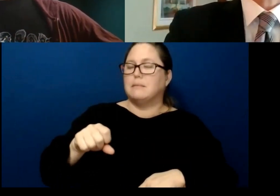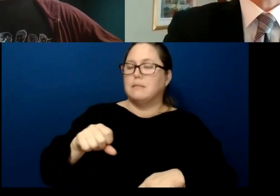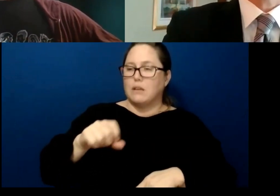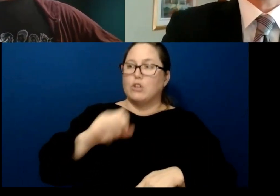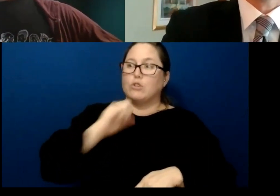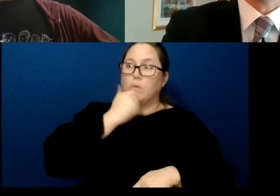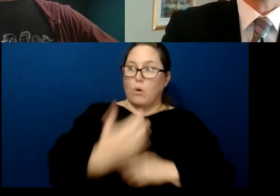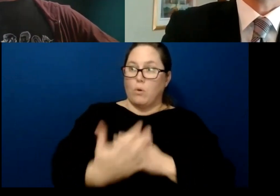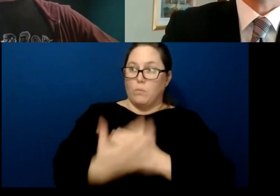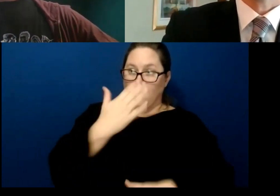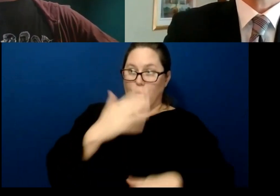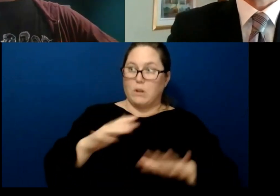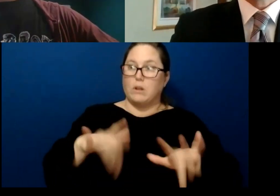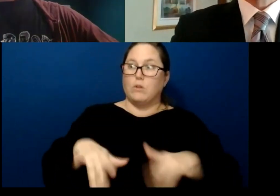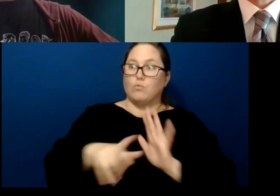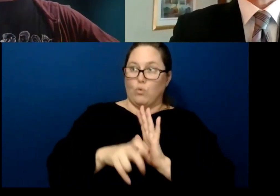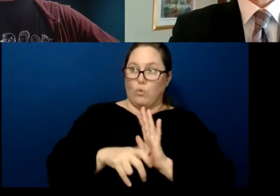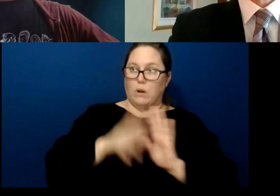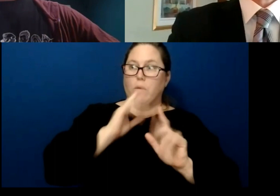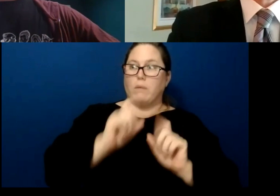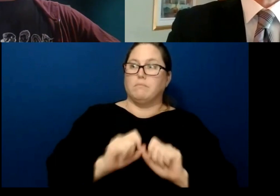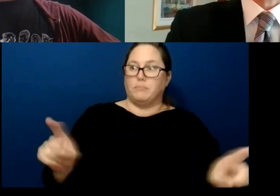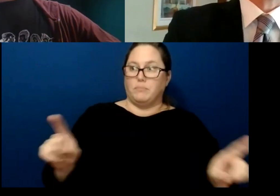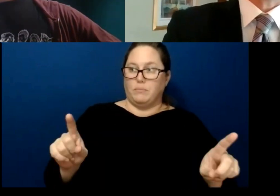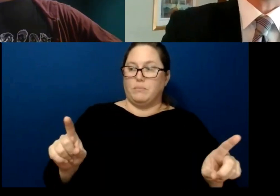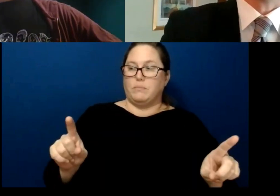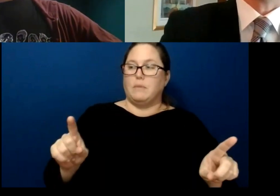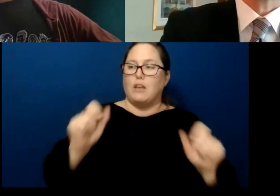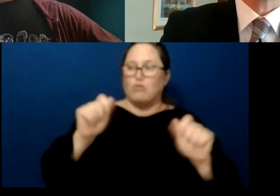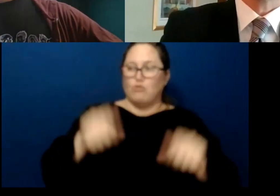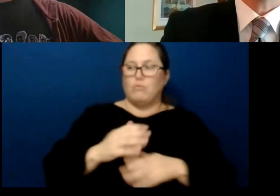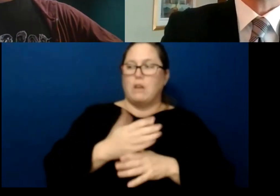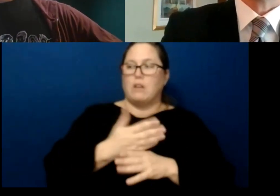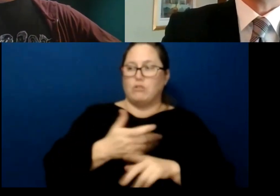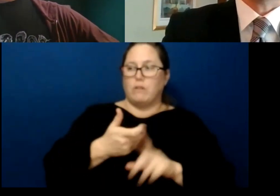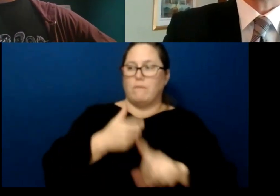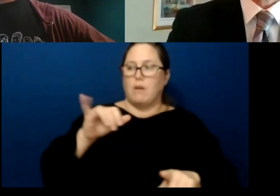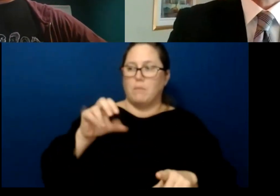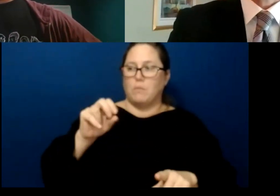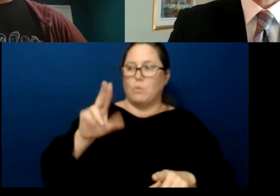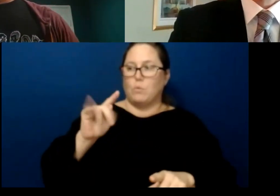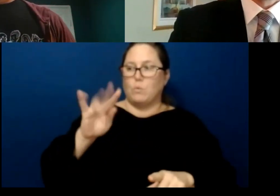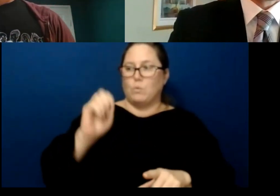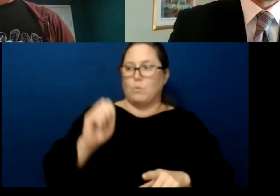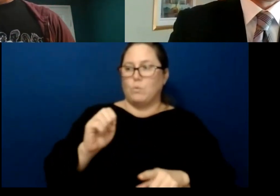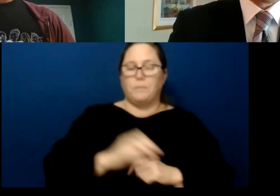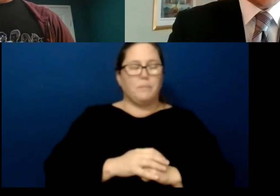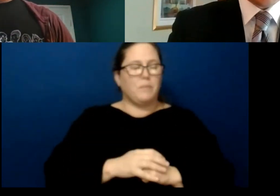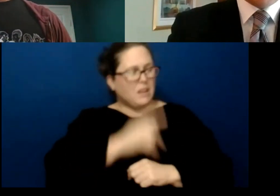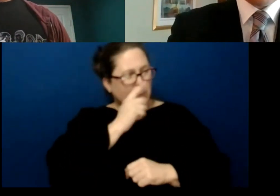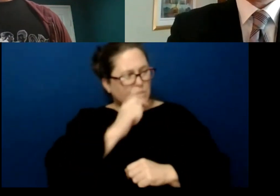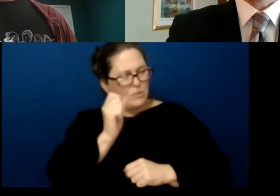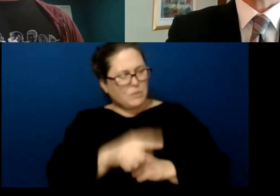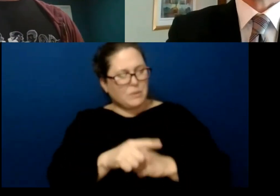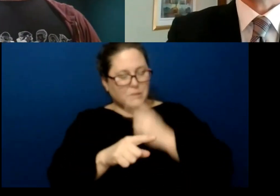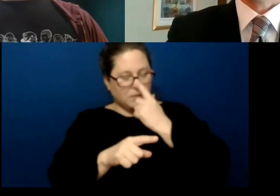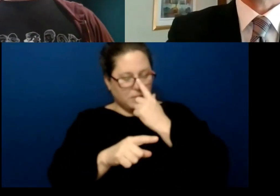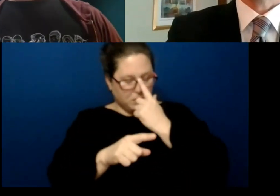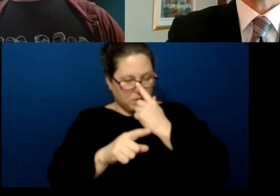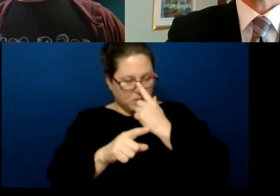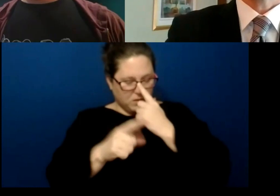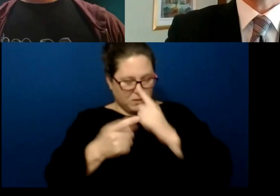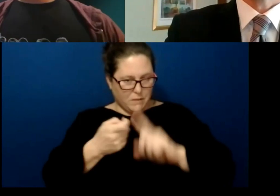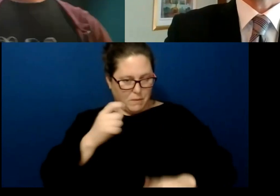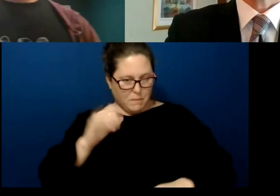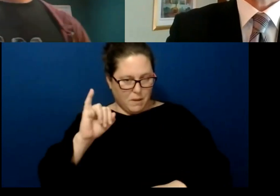on for that. Interesting question here from a student in Idaho, one of Tammy Perez, one of